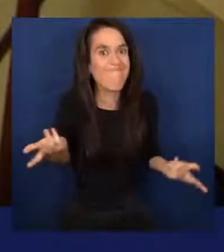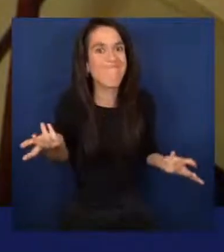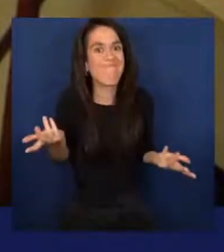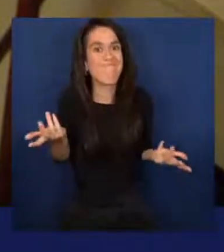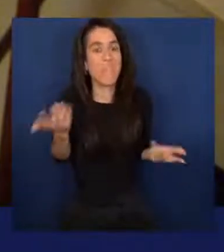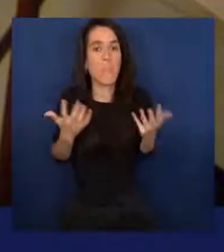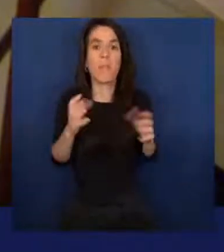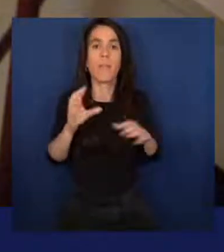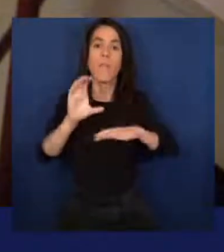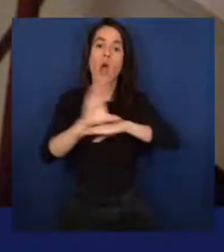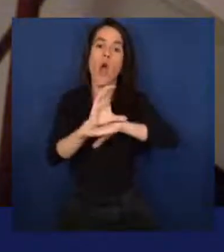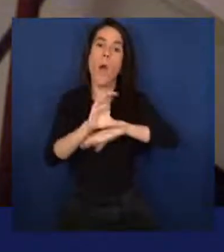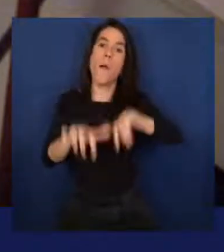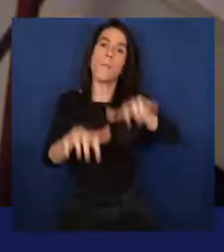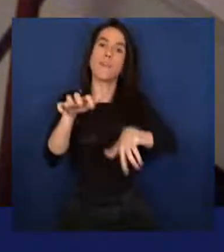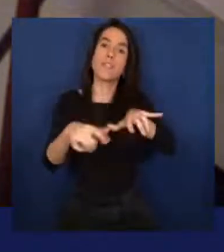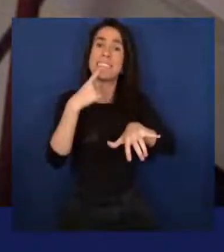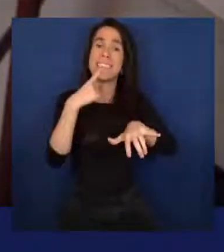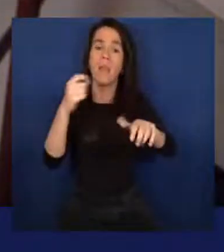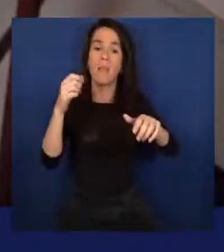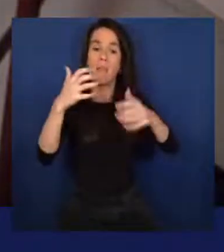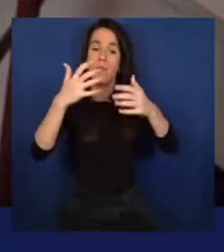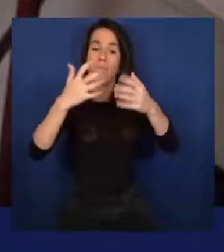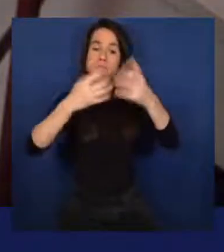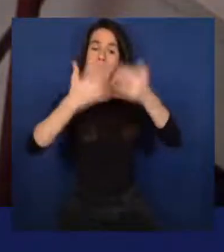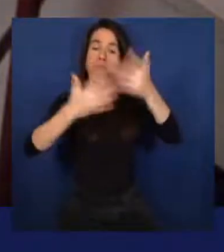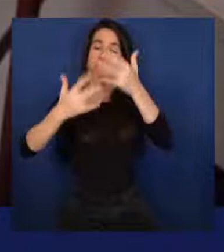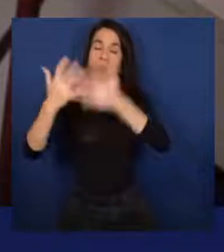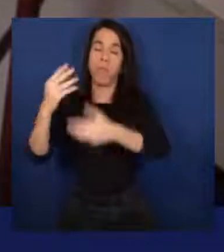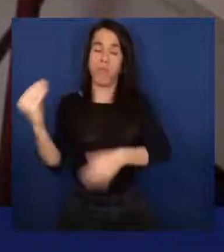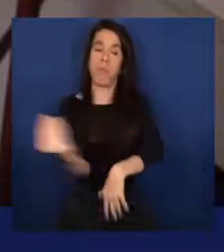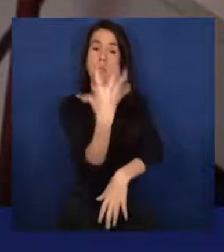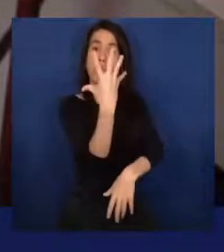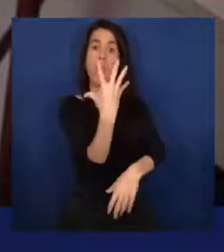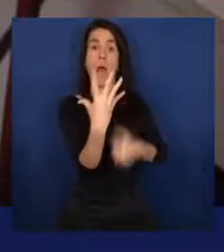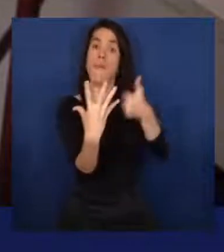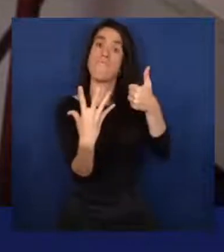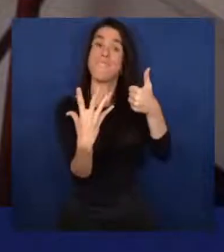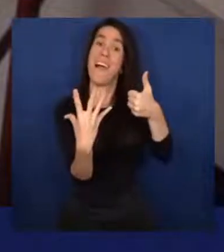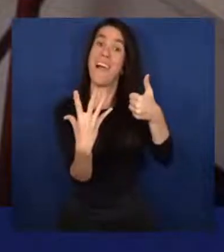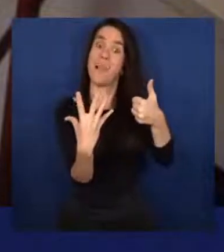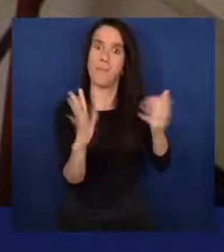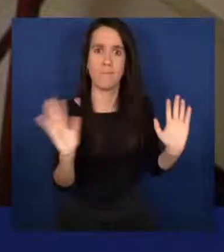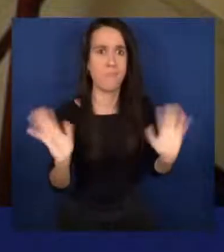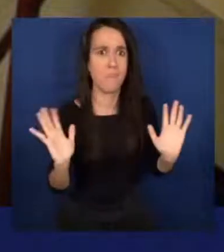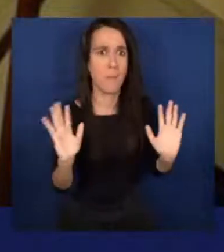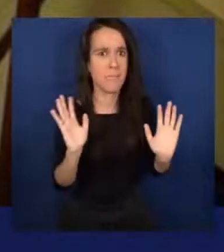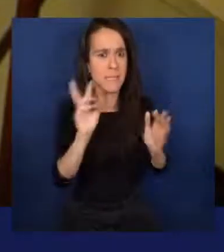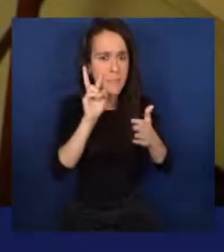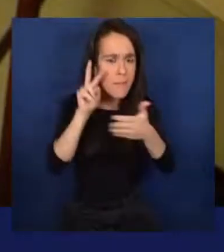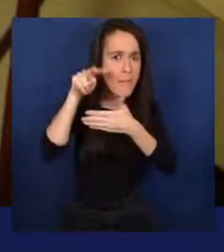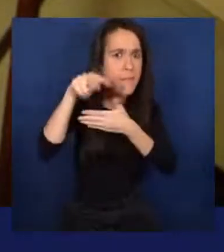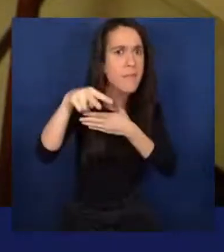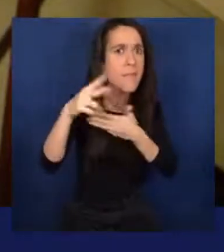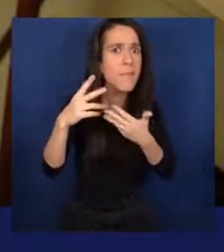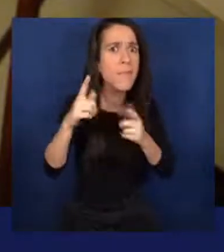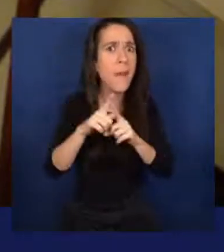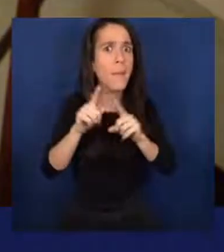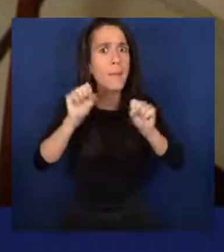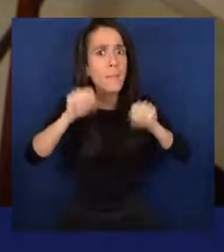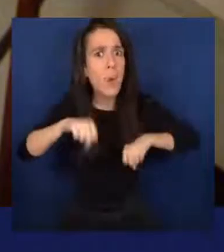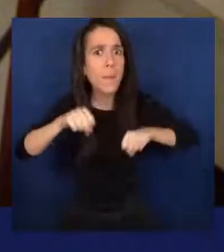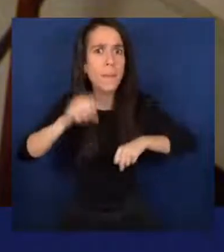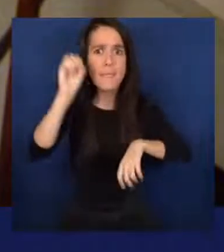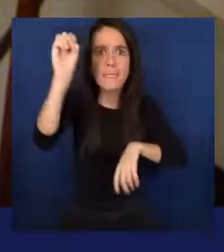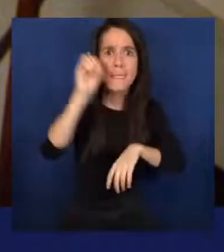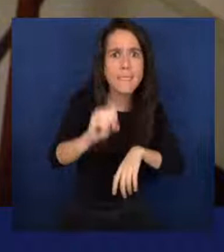says no, but maybe it should be yes. So yeah, there is a risk. It's a probability, right? I think we